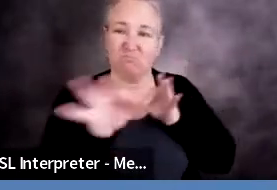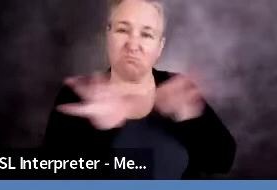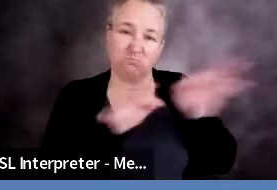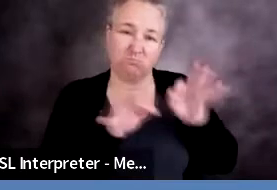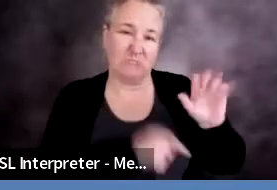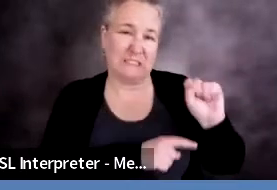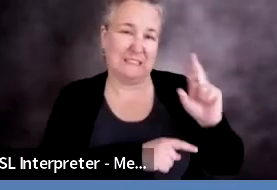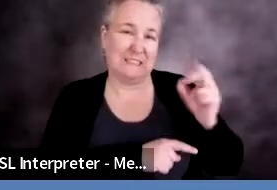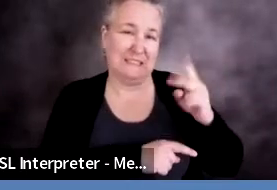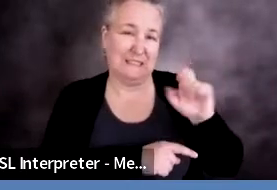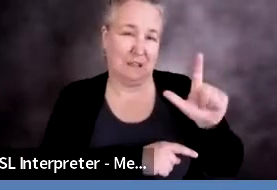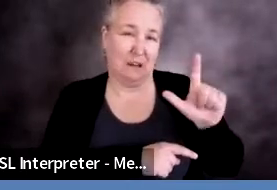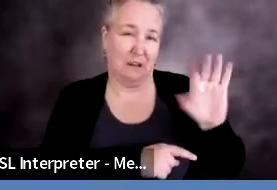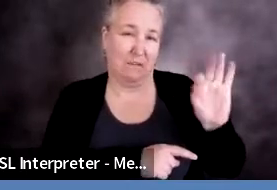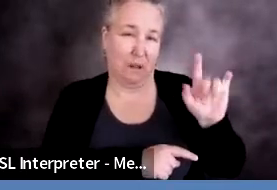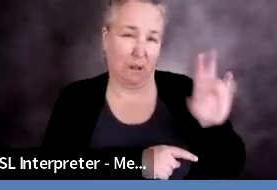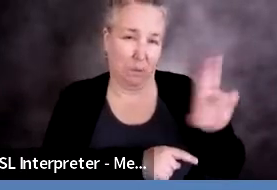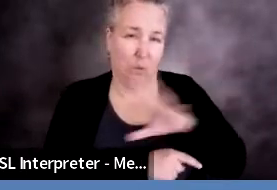and COVID-19.